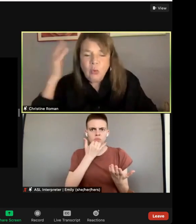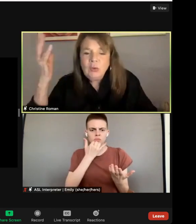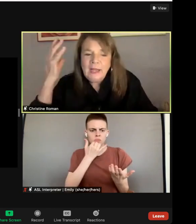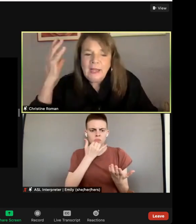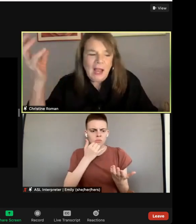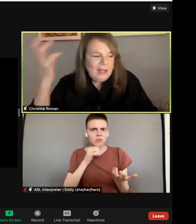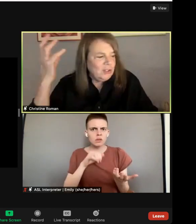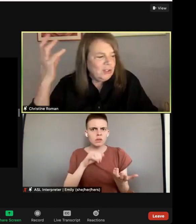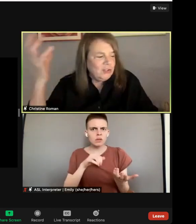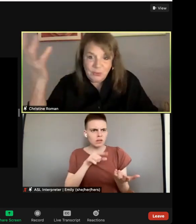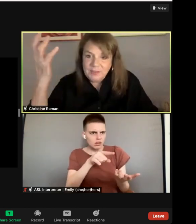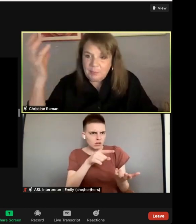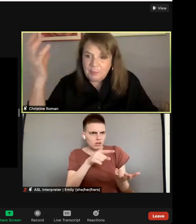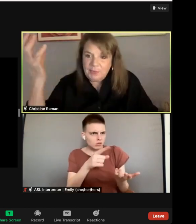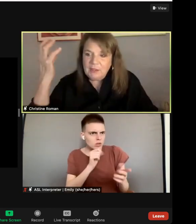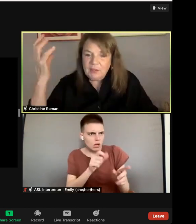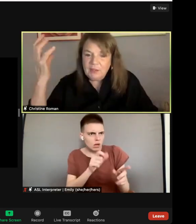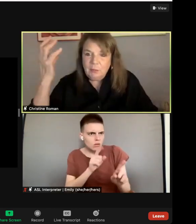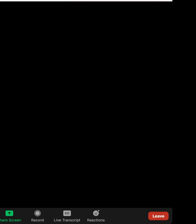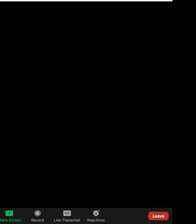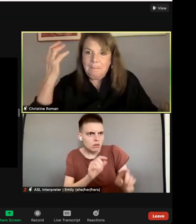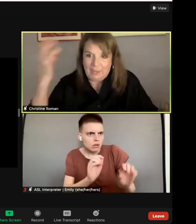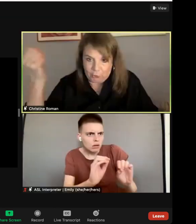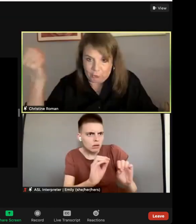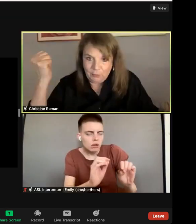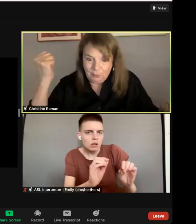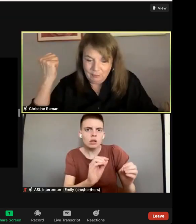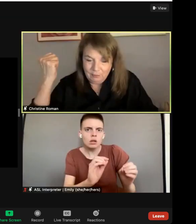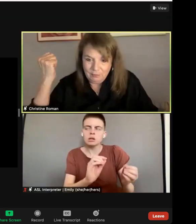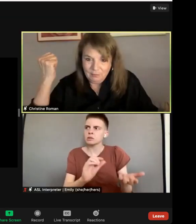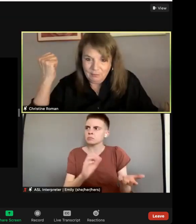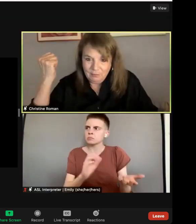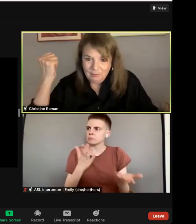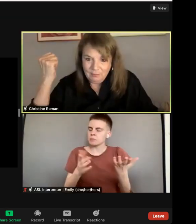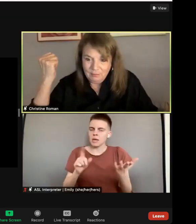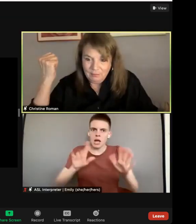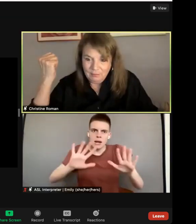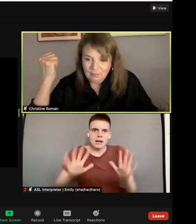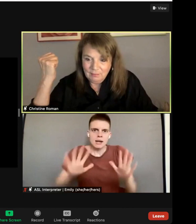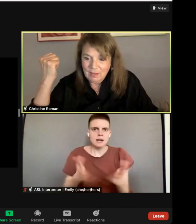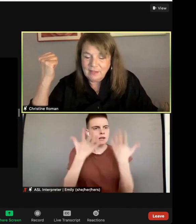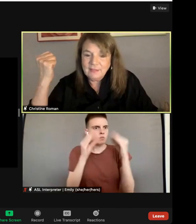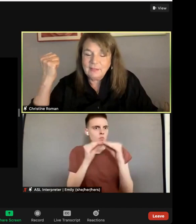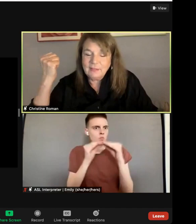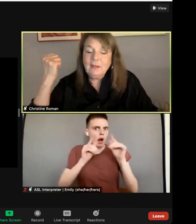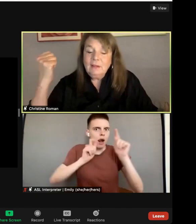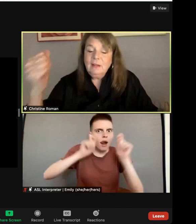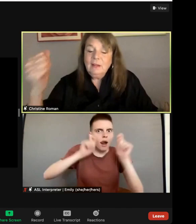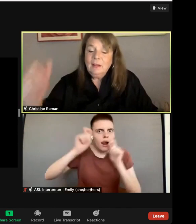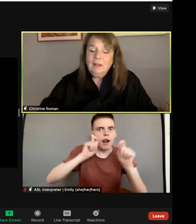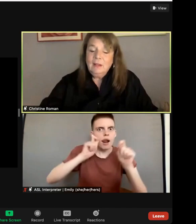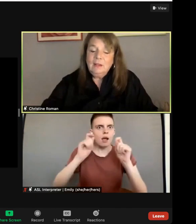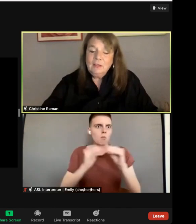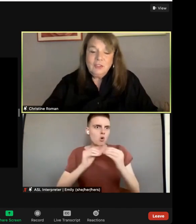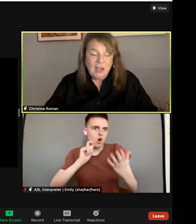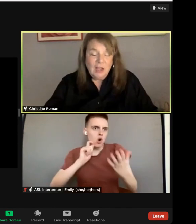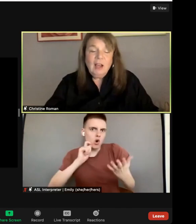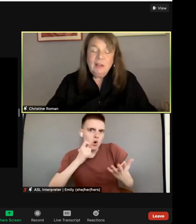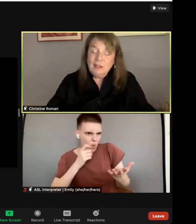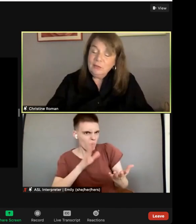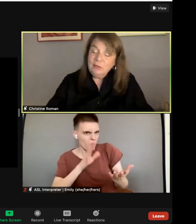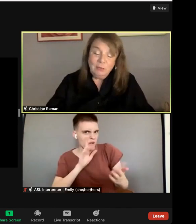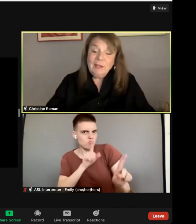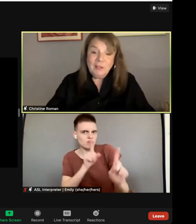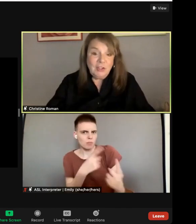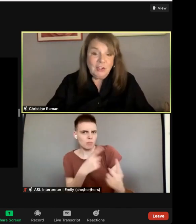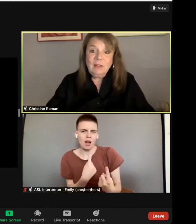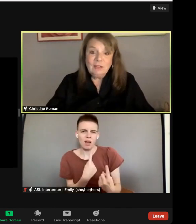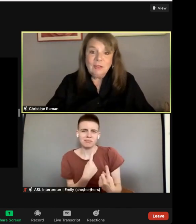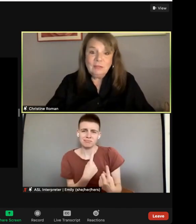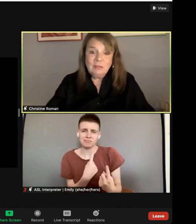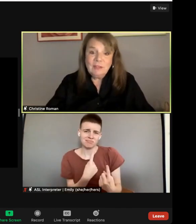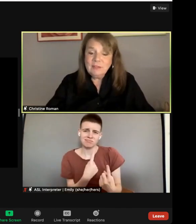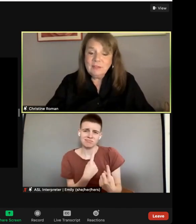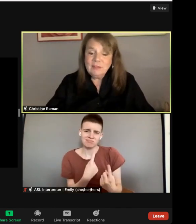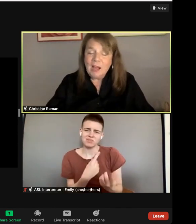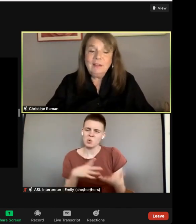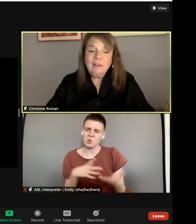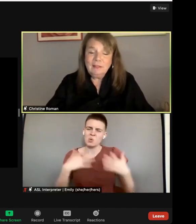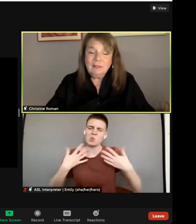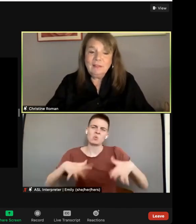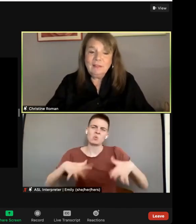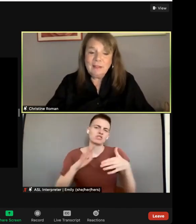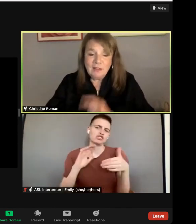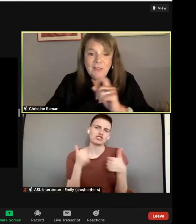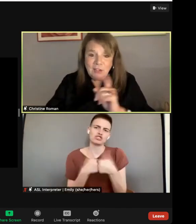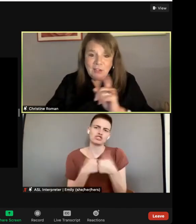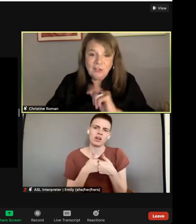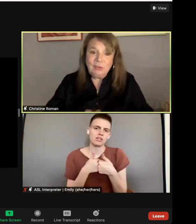if only I could do something a little better. And that's really a challenge. That's